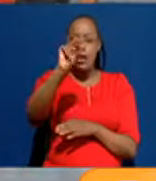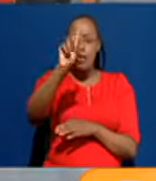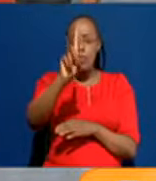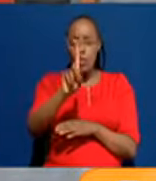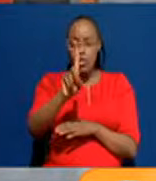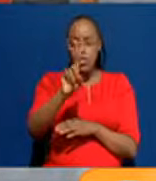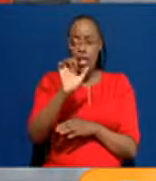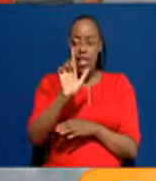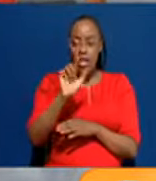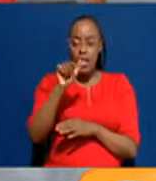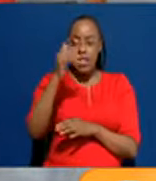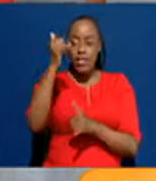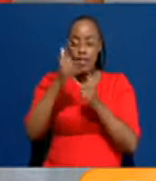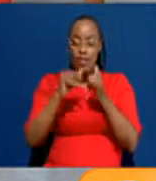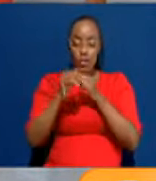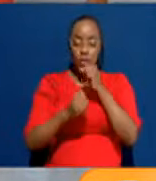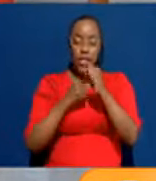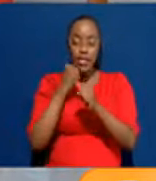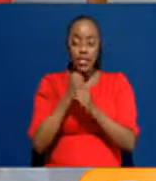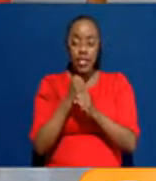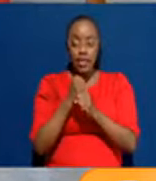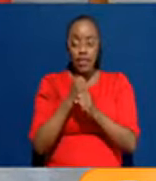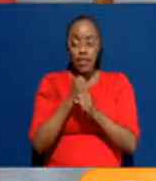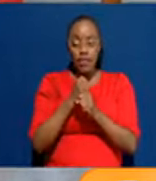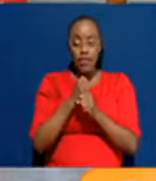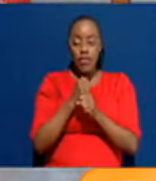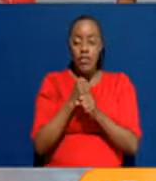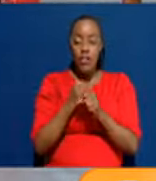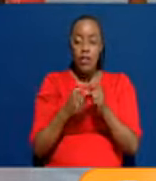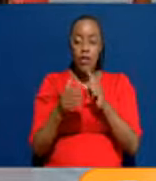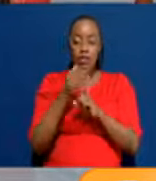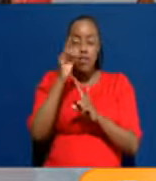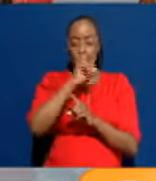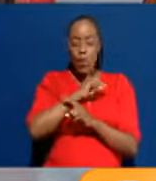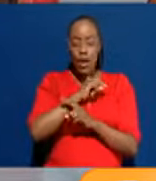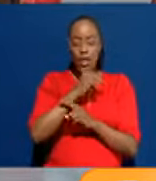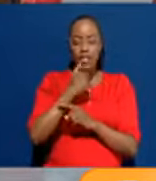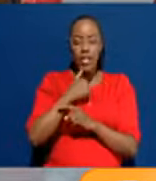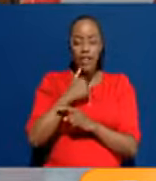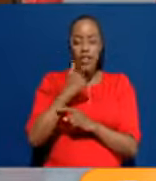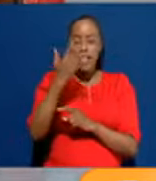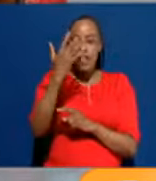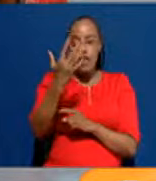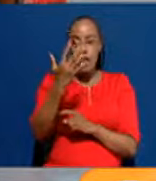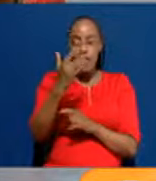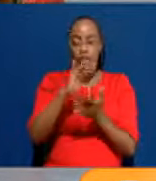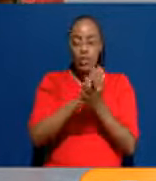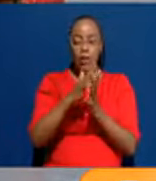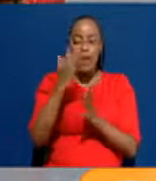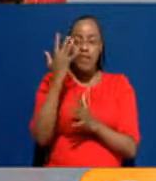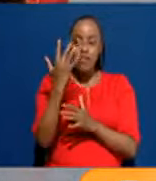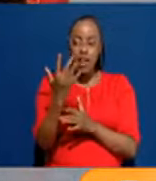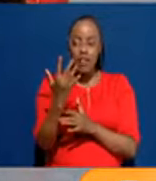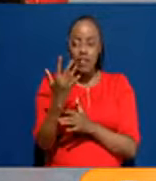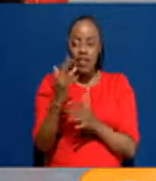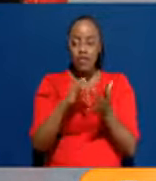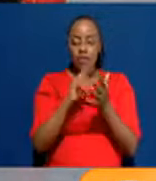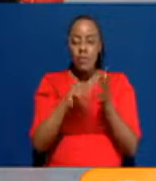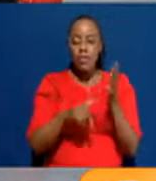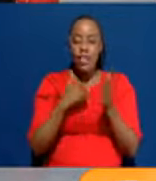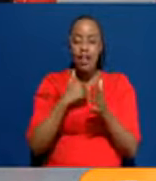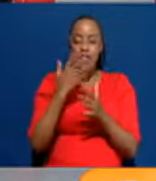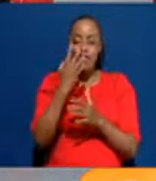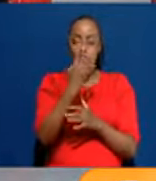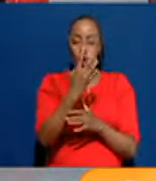Diamond League nili win ya mwisho this year, so I hope next year ni repeat ni chukwe ya tano, ikwe 5. Goodness. I have